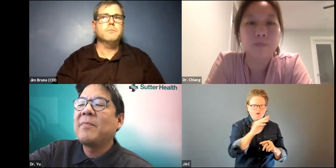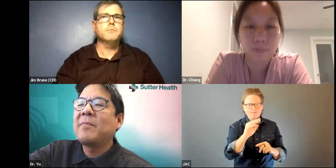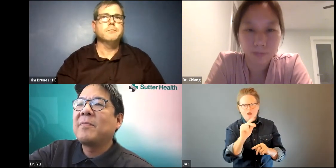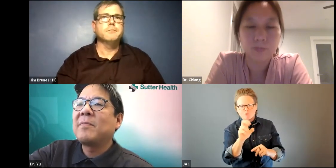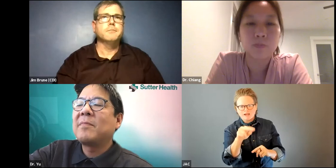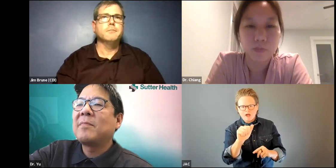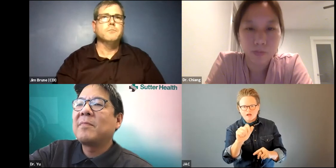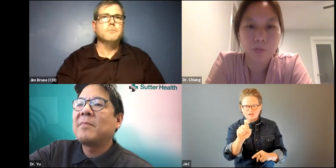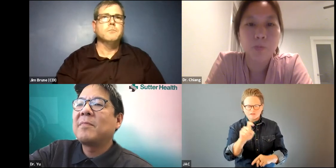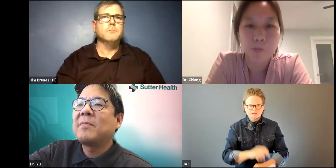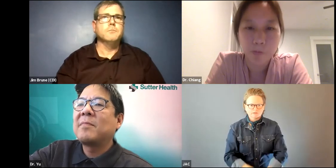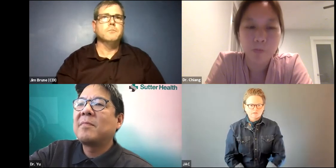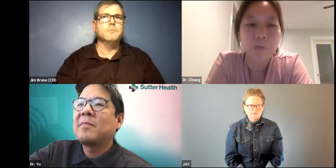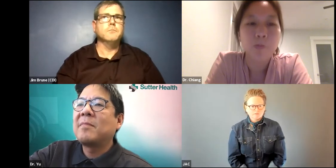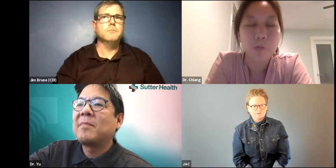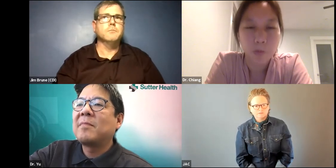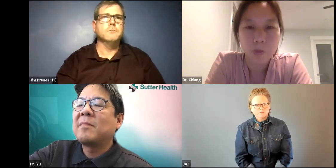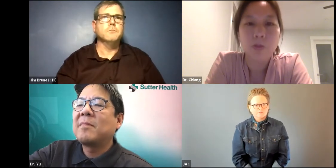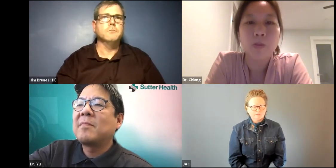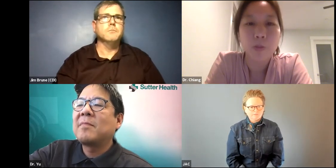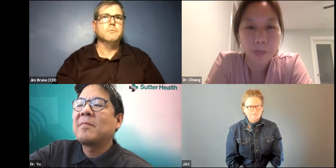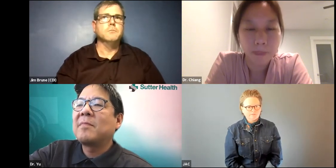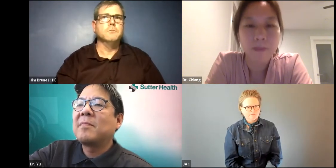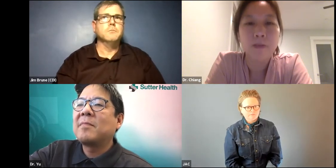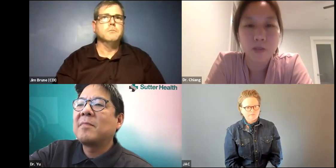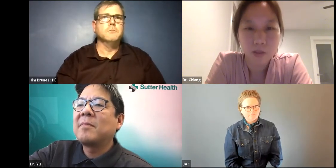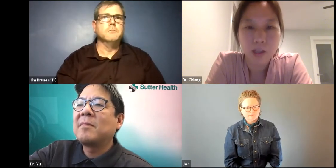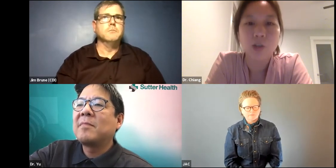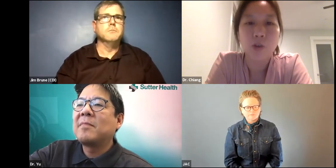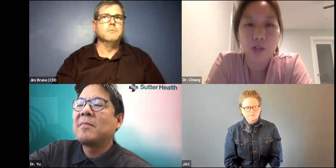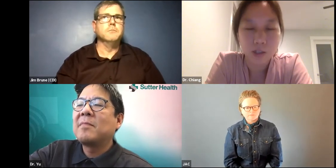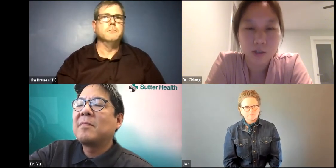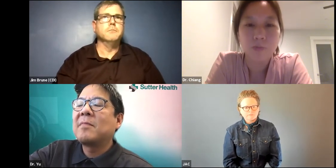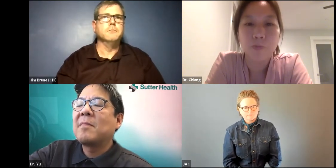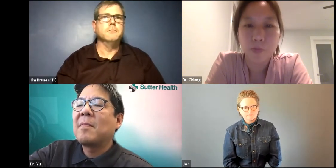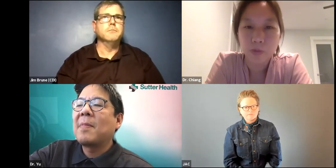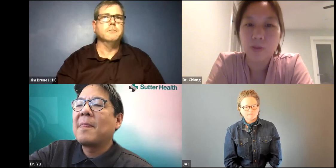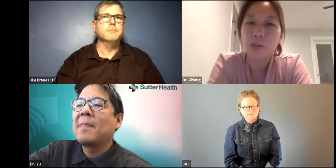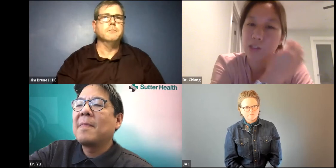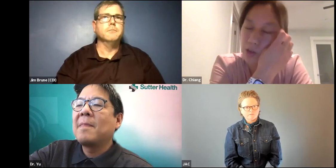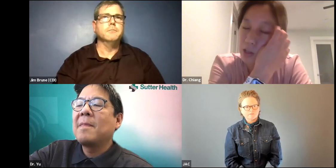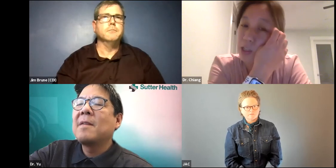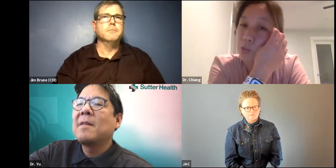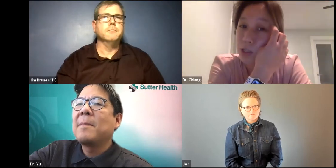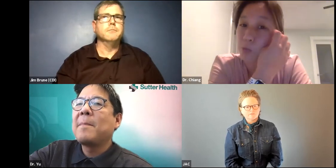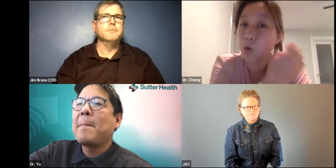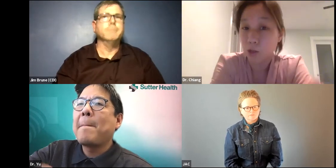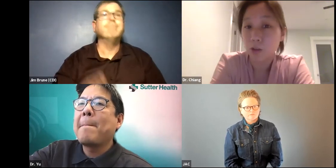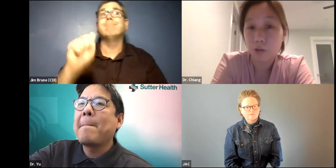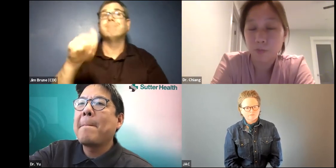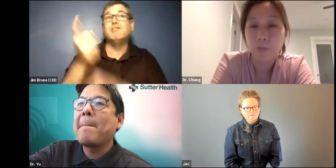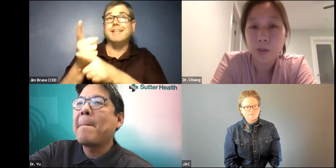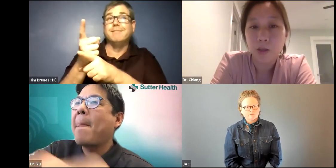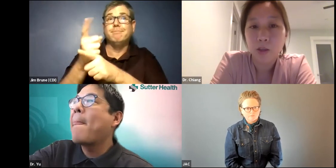2 shots. You can't get a Pfizer and then a Moderna the next one, correct? They have to be the same brand. That's correct. That's why it's